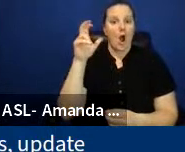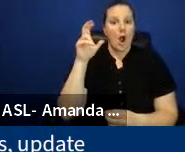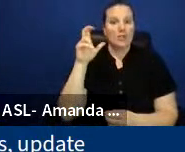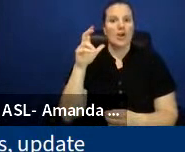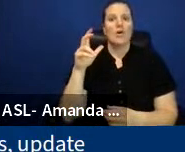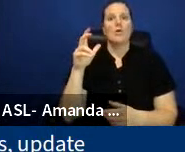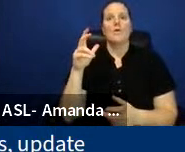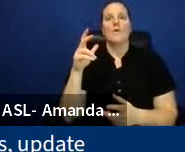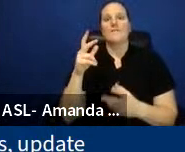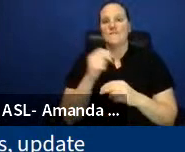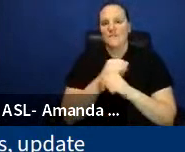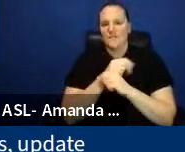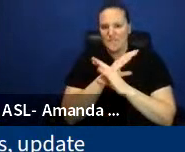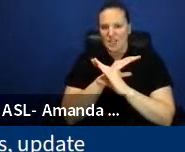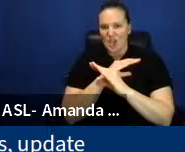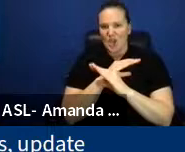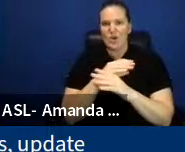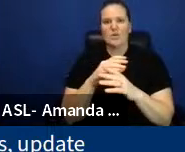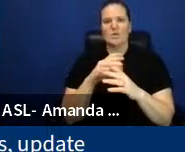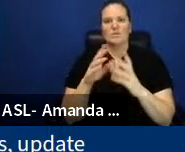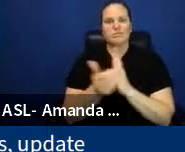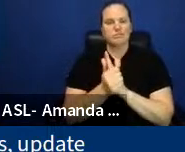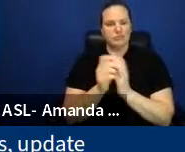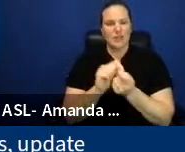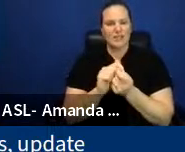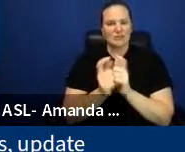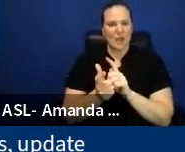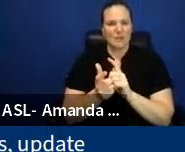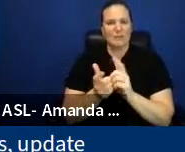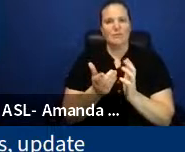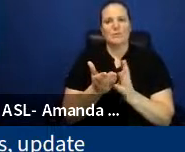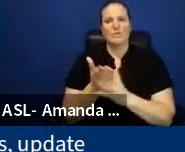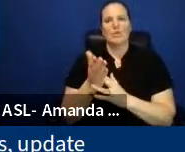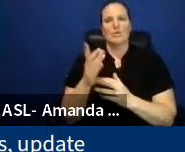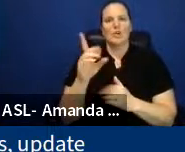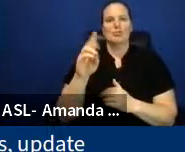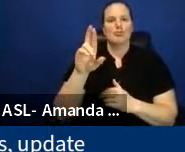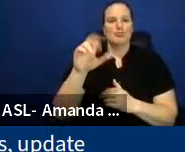attachments must be transcribed or submitted via the draft supplemental